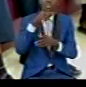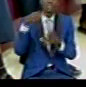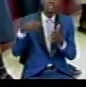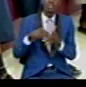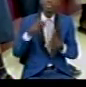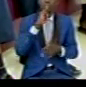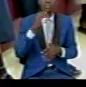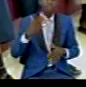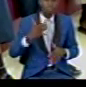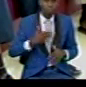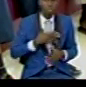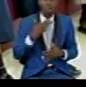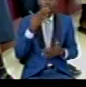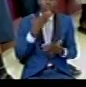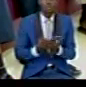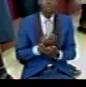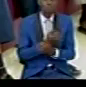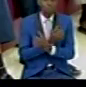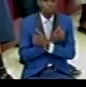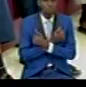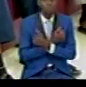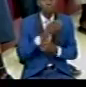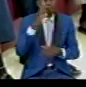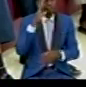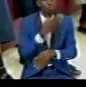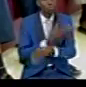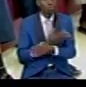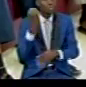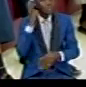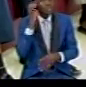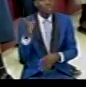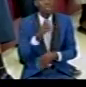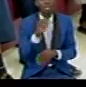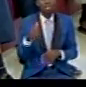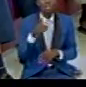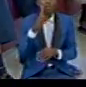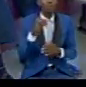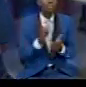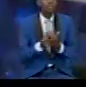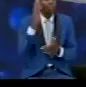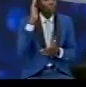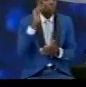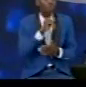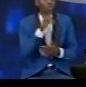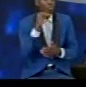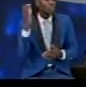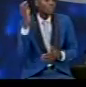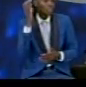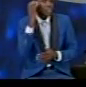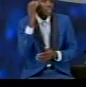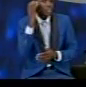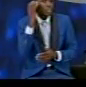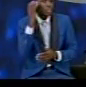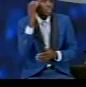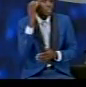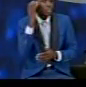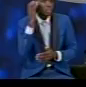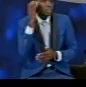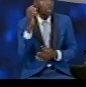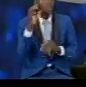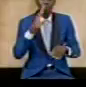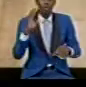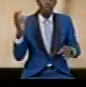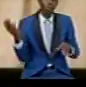beloved Son. Hear ye him, and any soul that will not hear him will be cut off from the